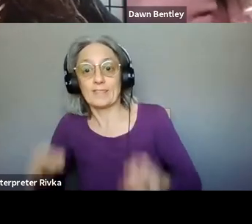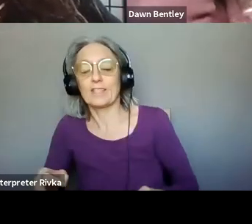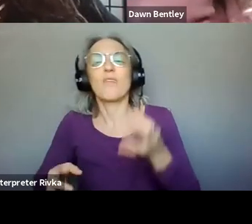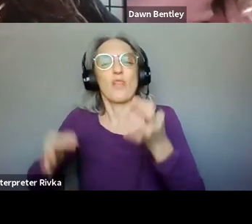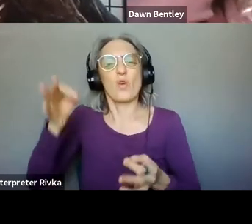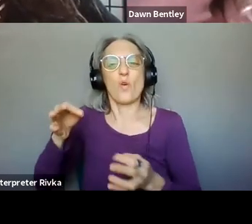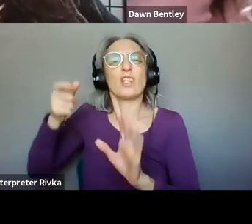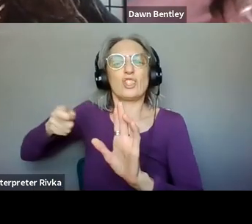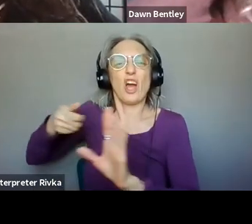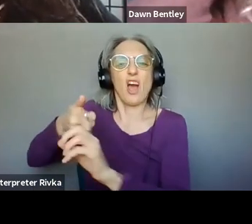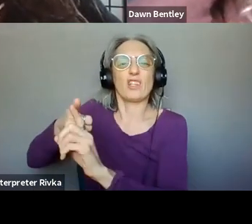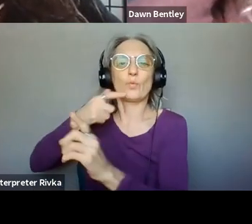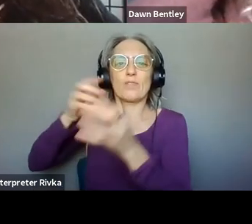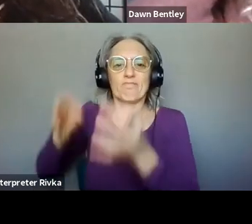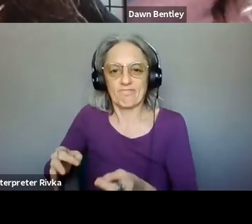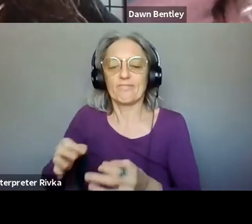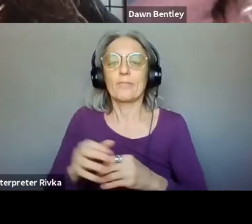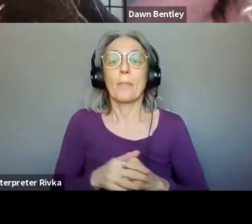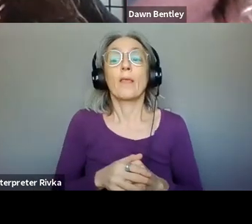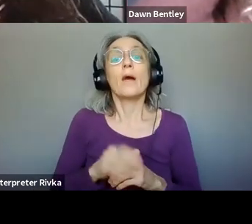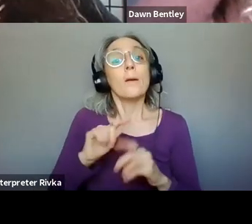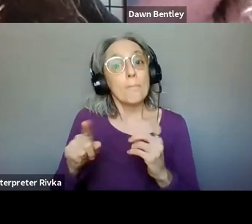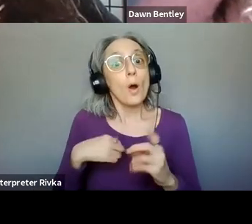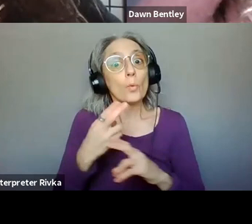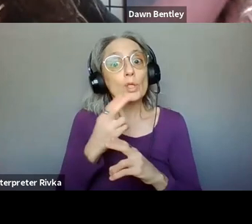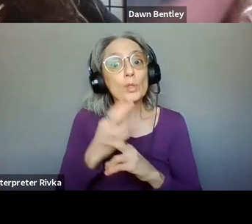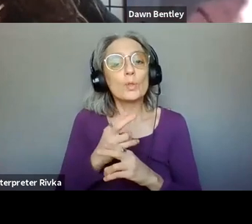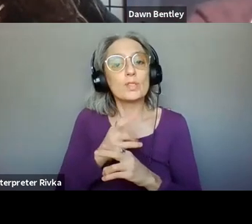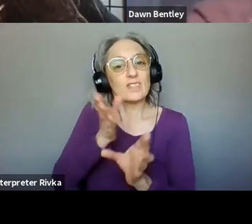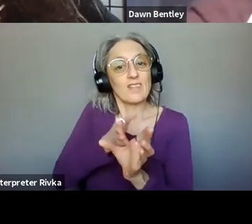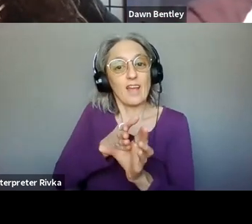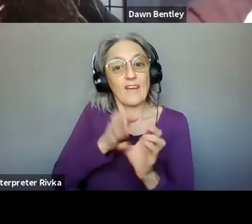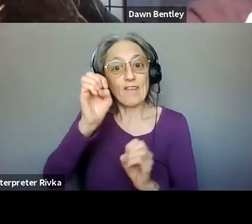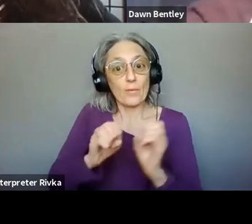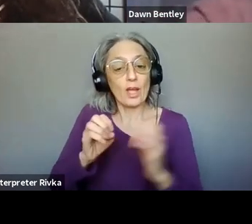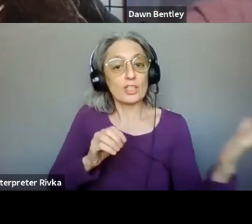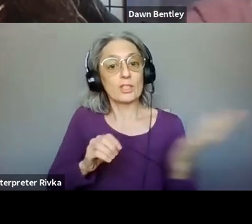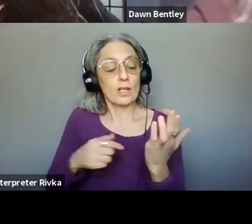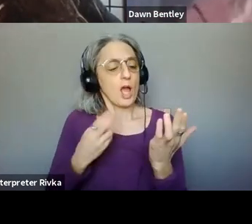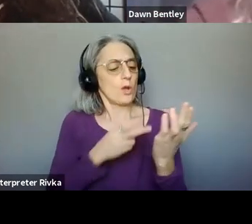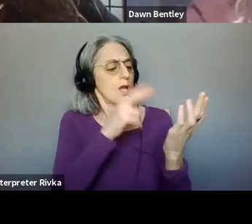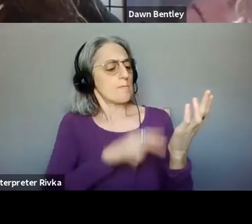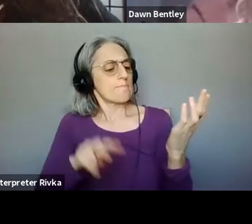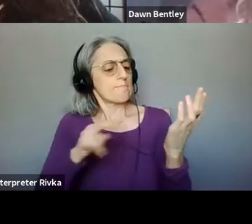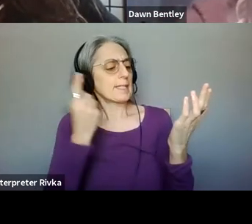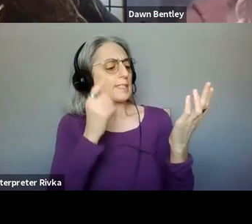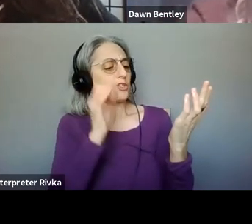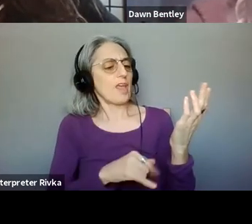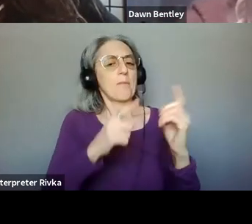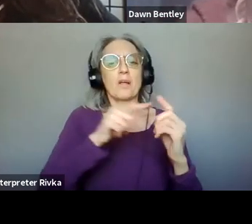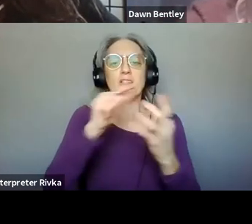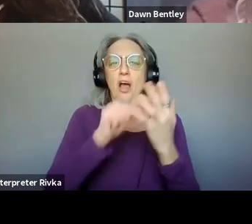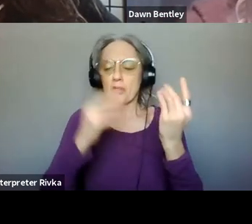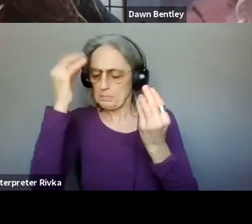evidence. But it's a very important piece. And that's basically how it begins.